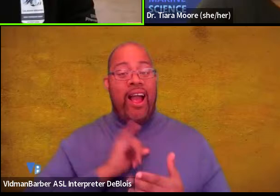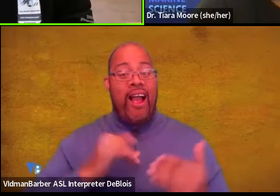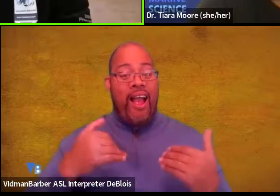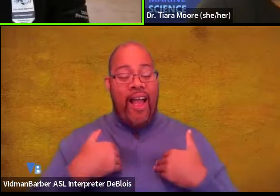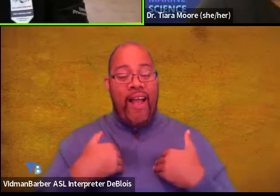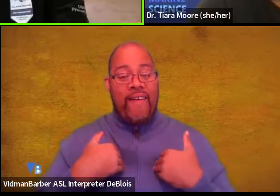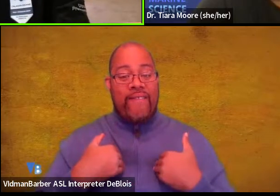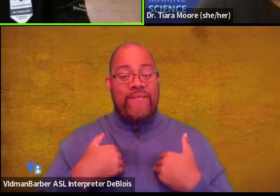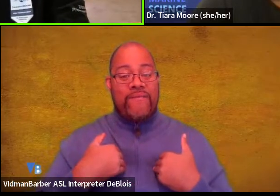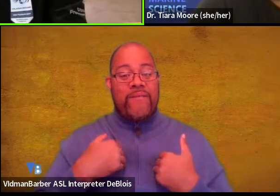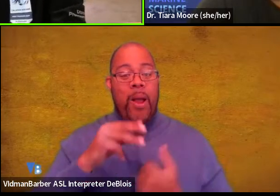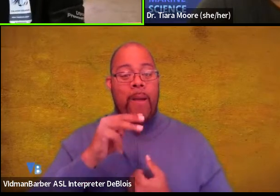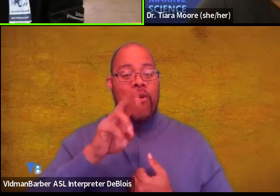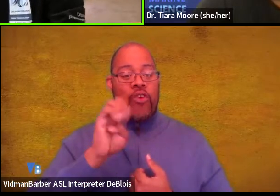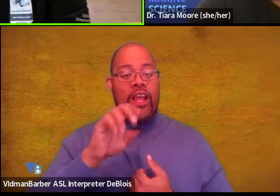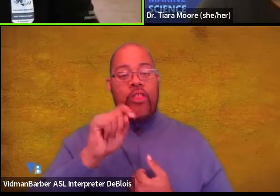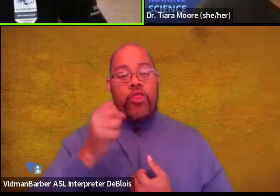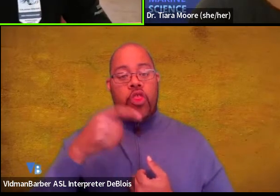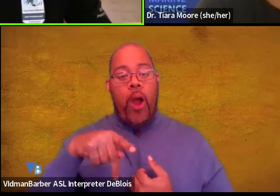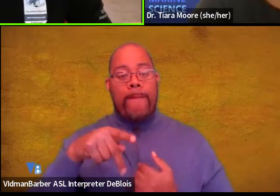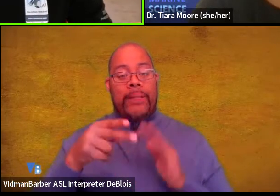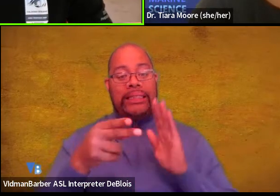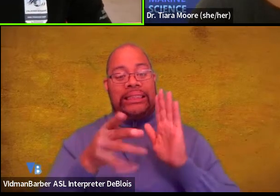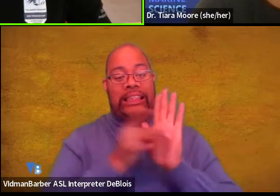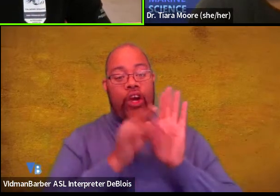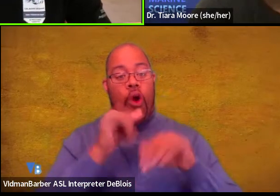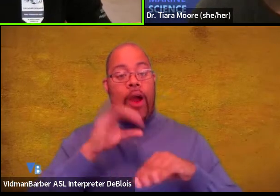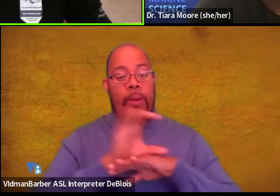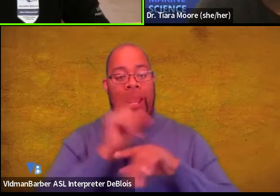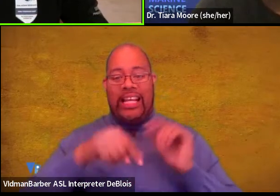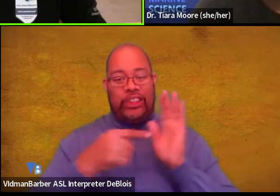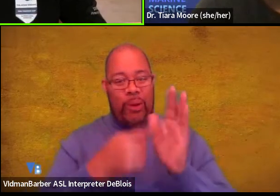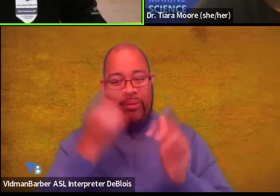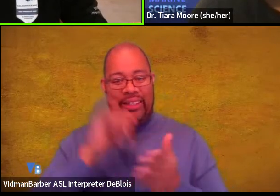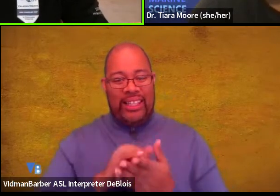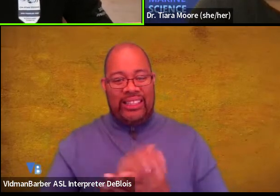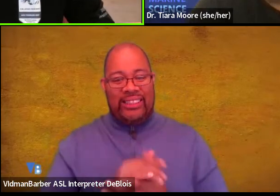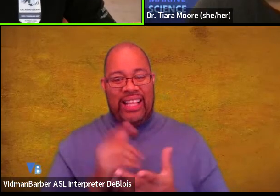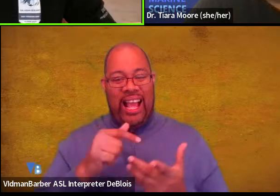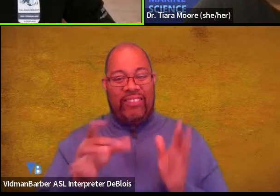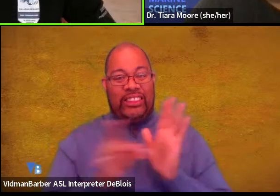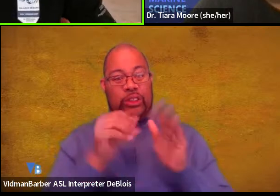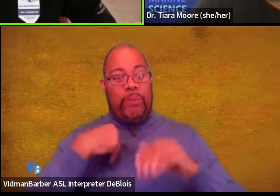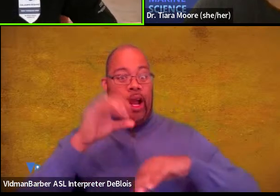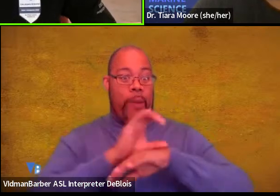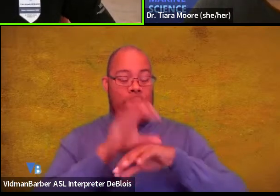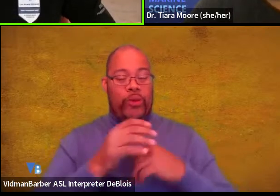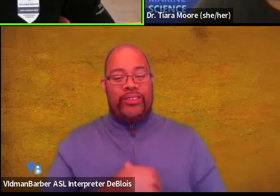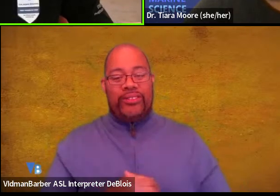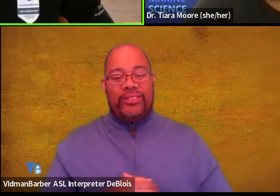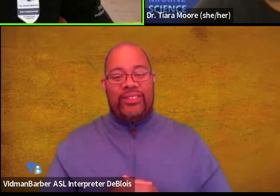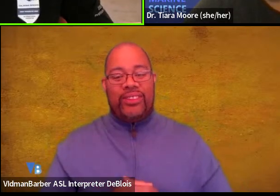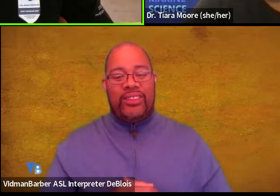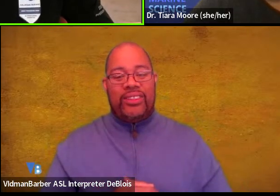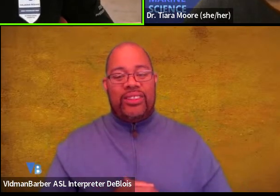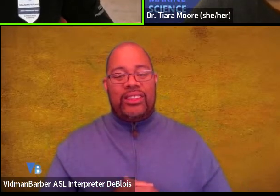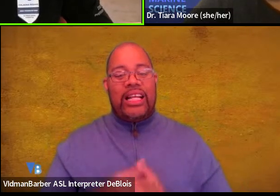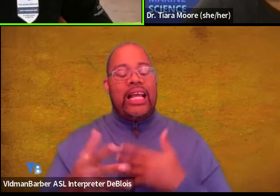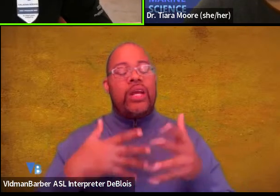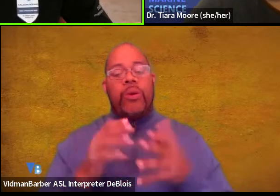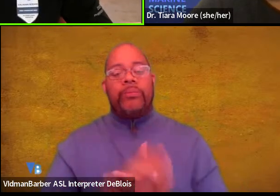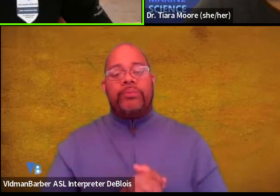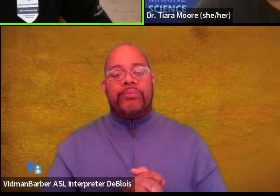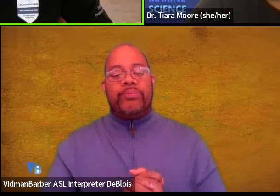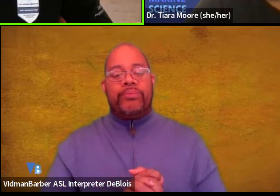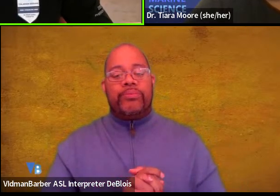a Marie Tharp sticker here on my computer that I can't show you because I've got it stuck to my computer. At any rate,